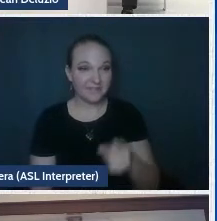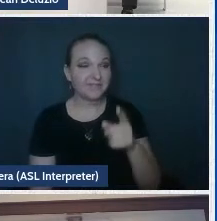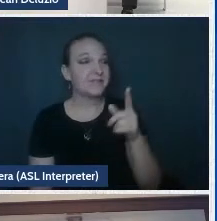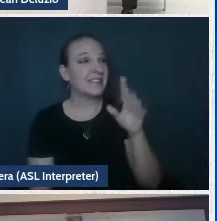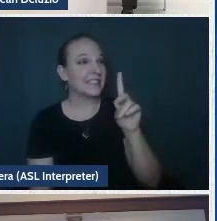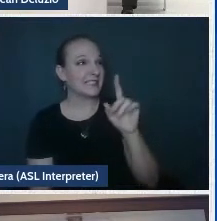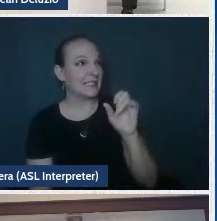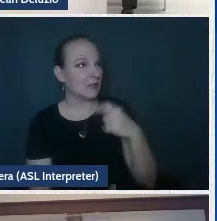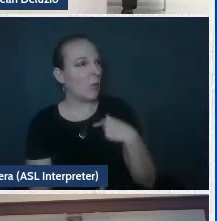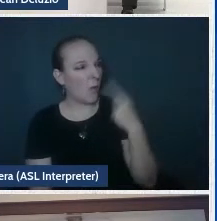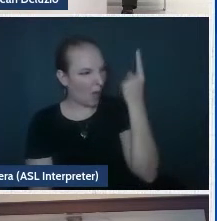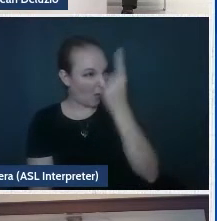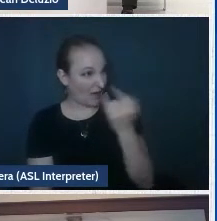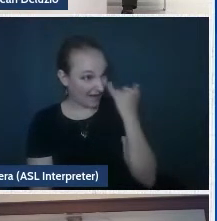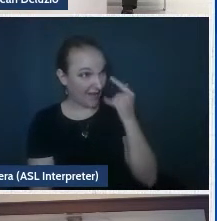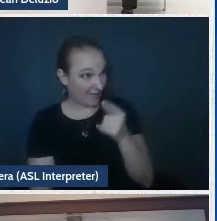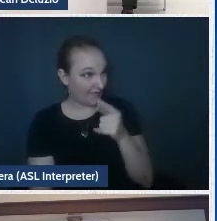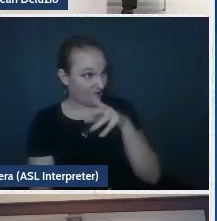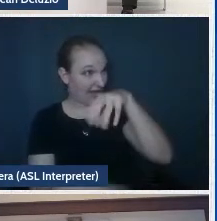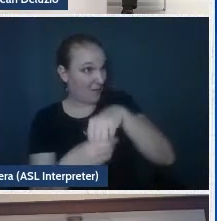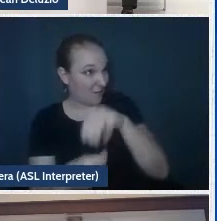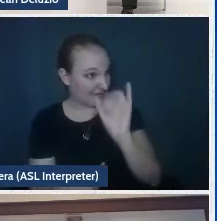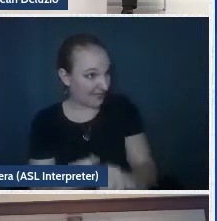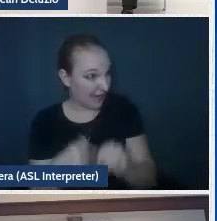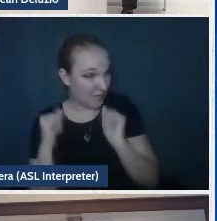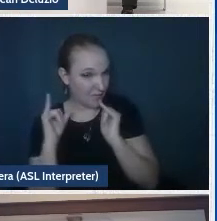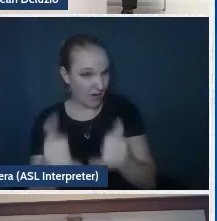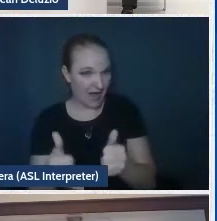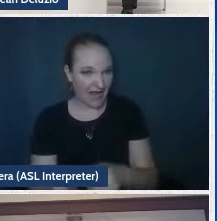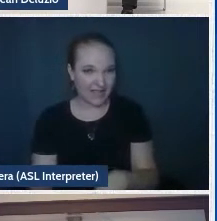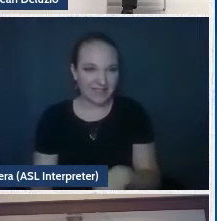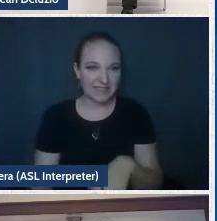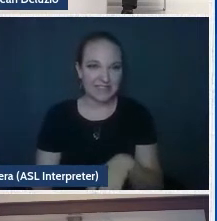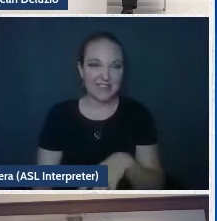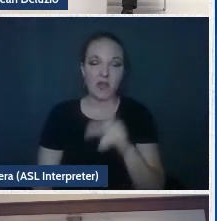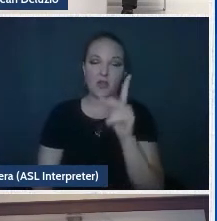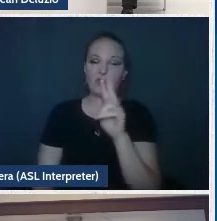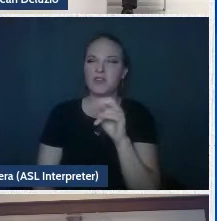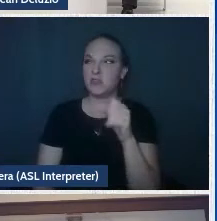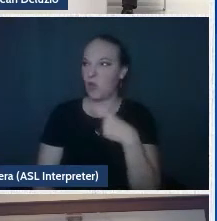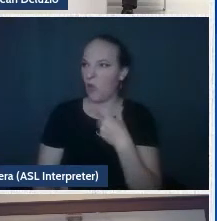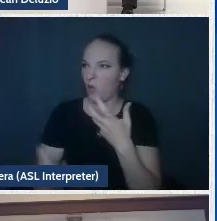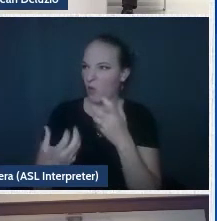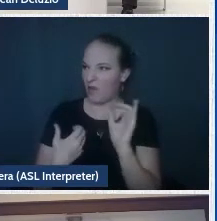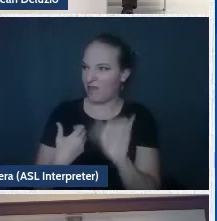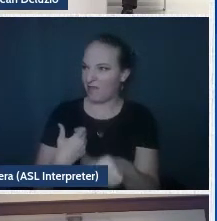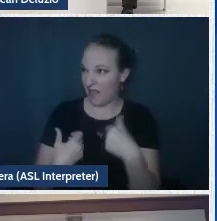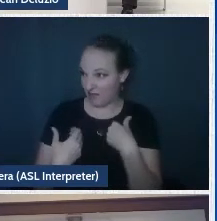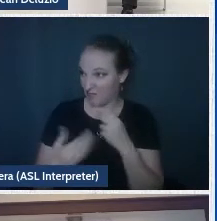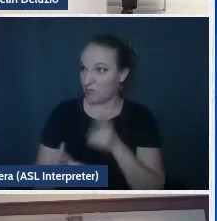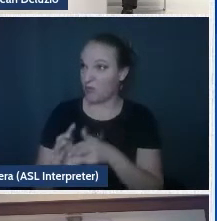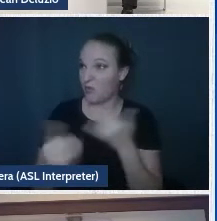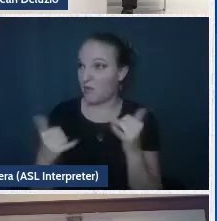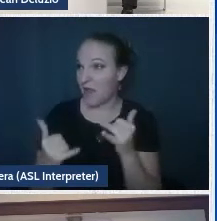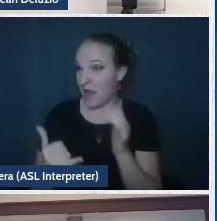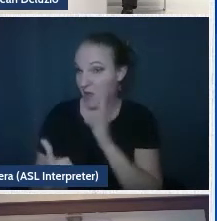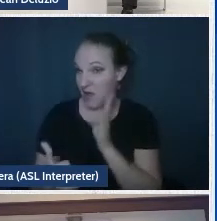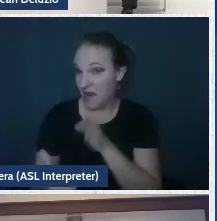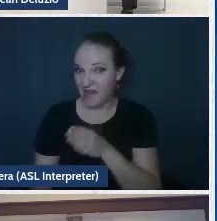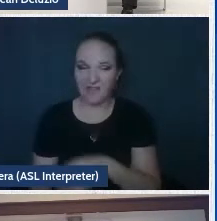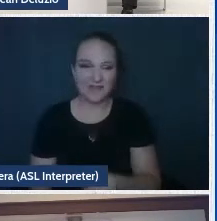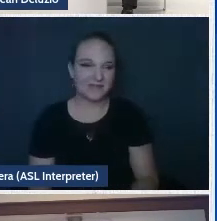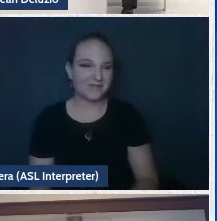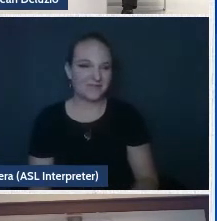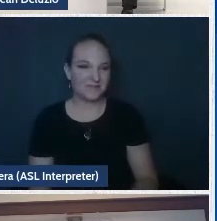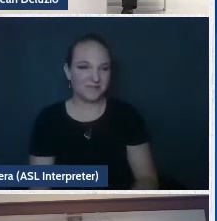now I want to play. I didn't know you want a tumbler. 10 more seconds and then we'll play. And Christy, how